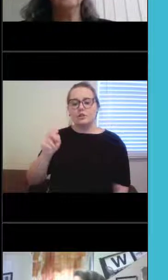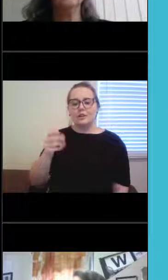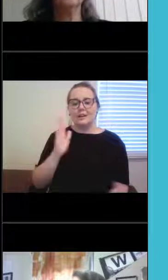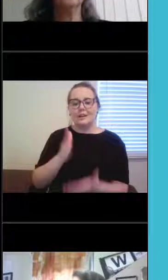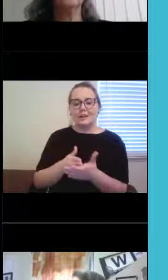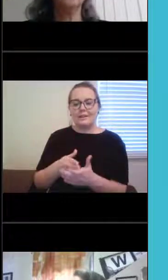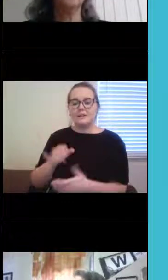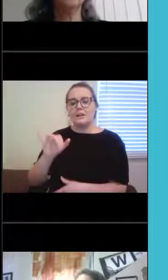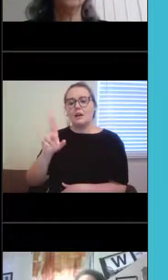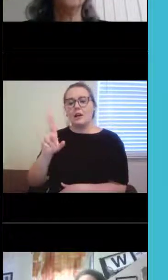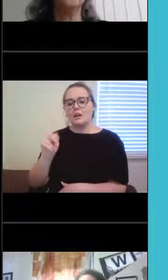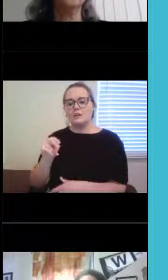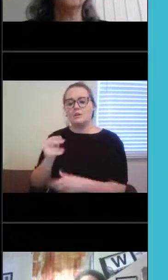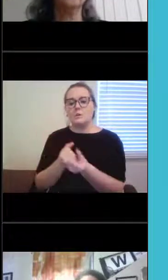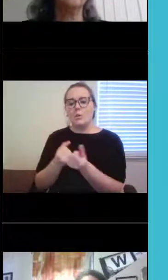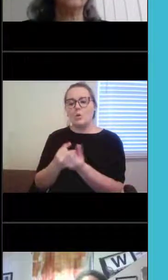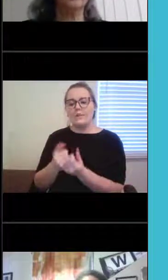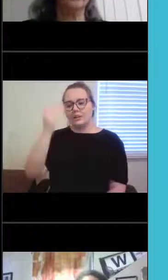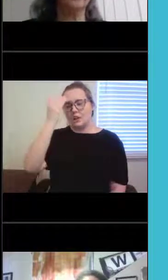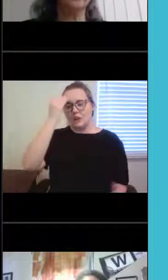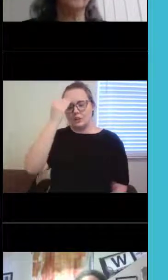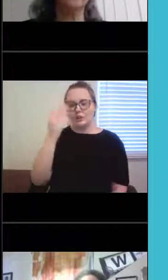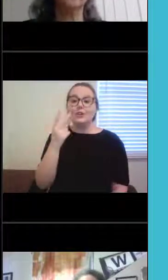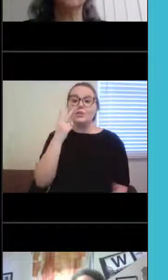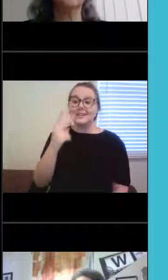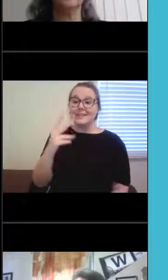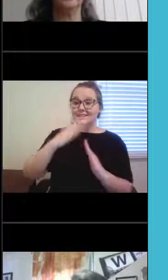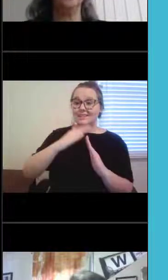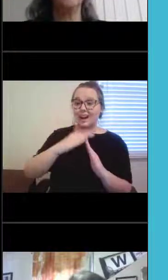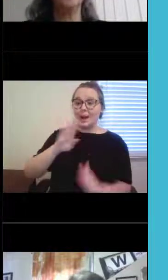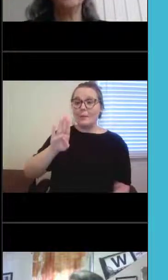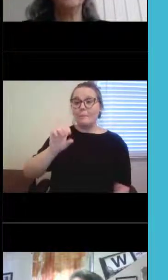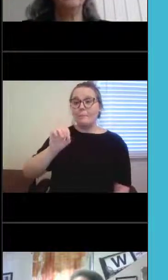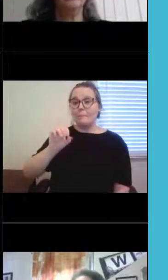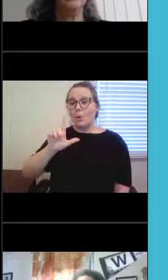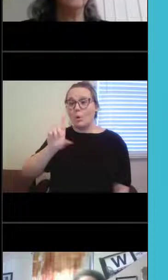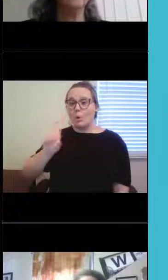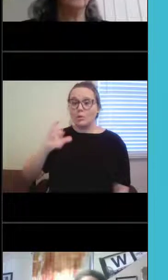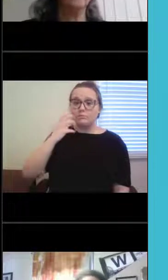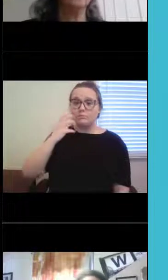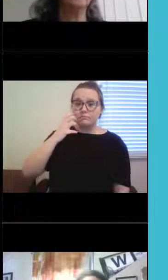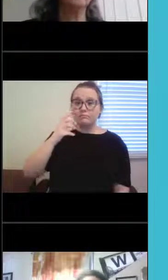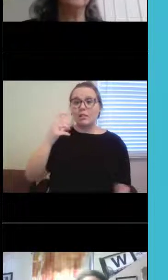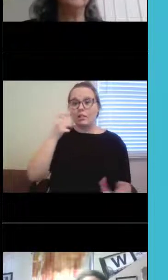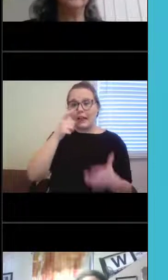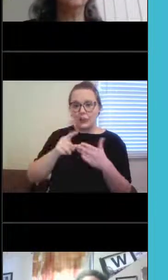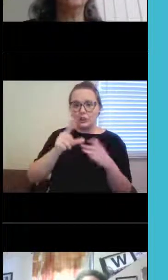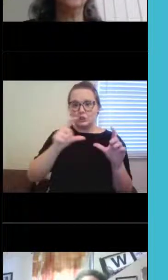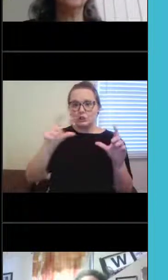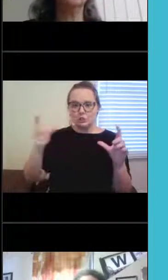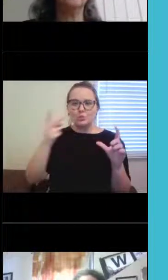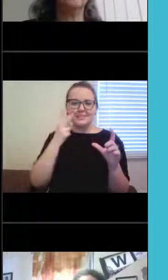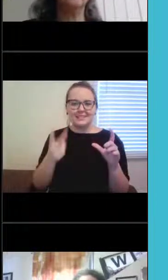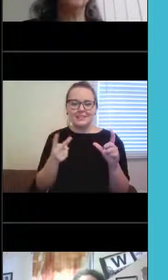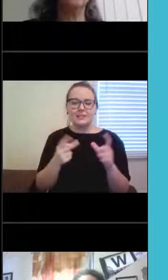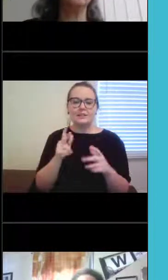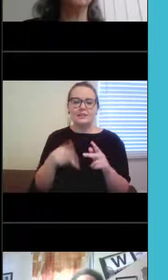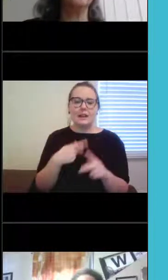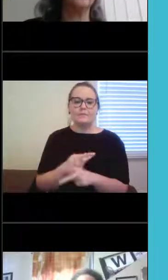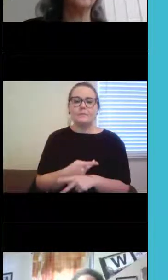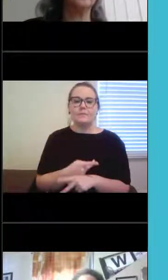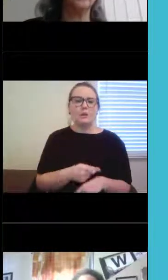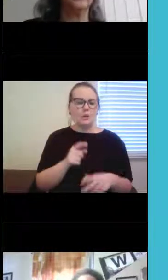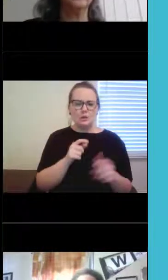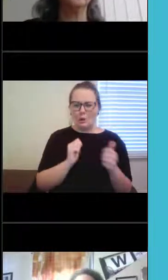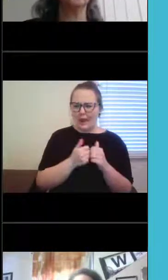earlier, and at the top in bold, there's sort of some examples of those three types. And so we were looking at how do these